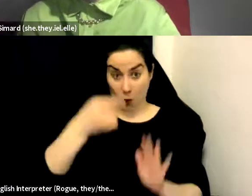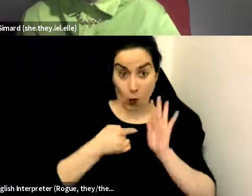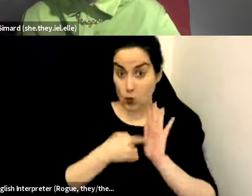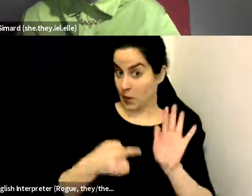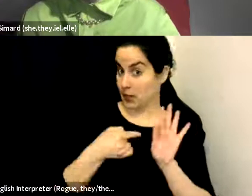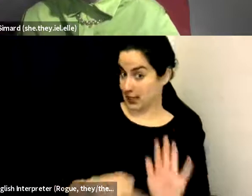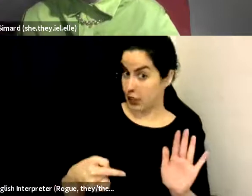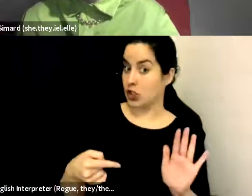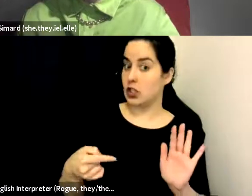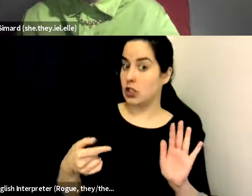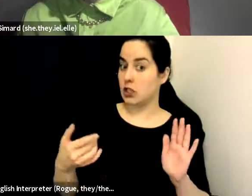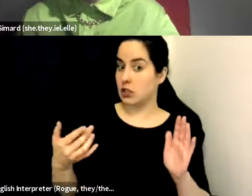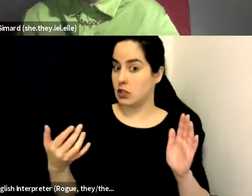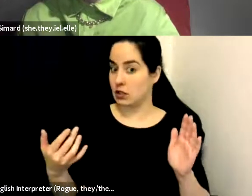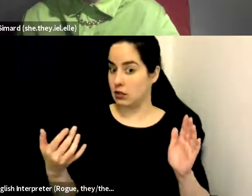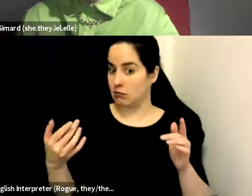industry,